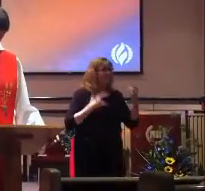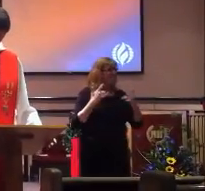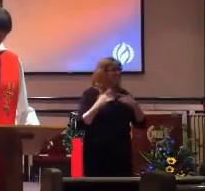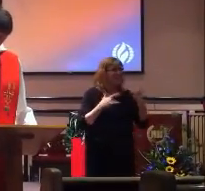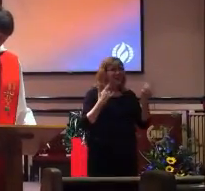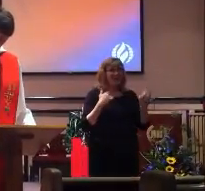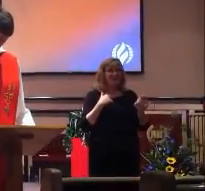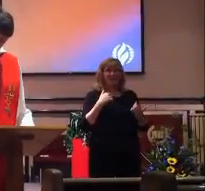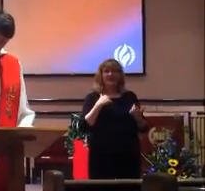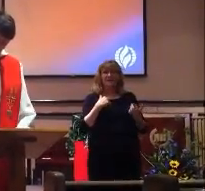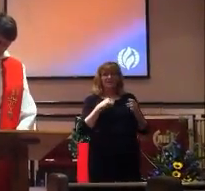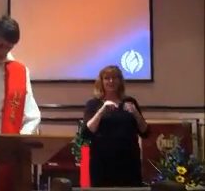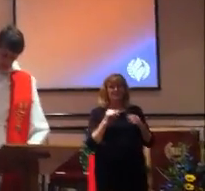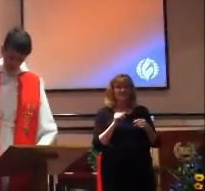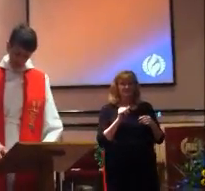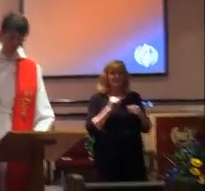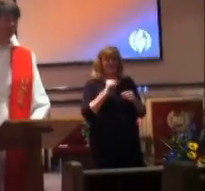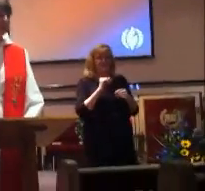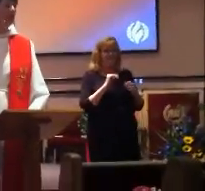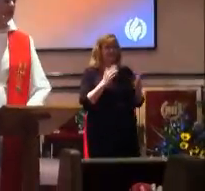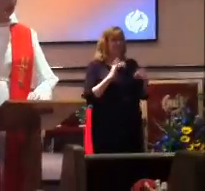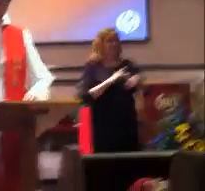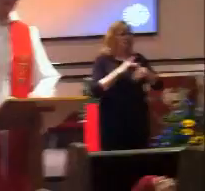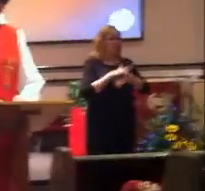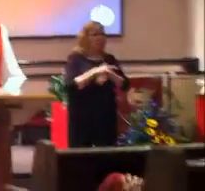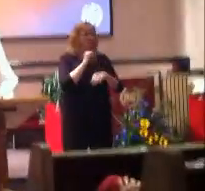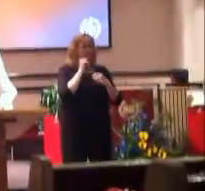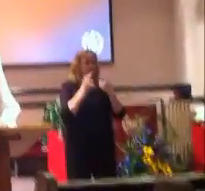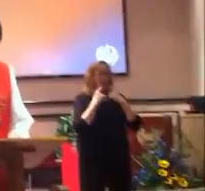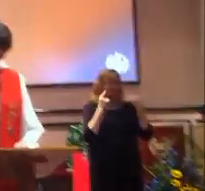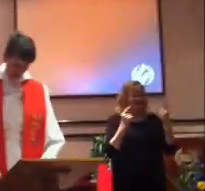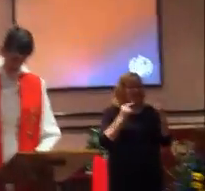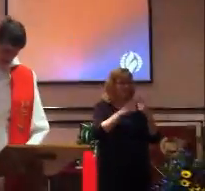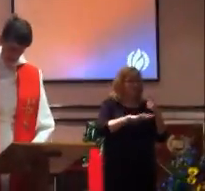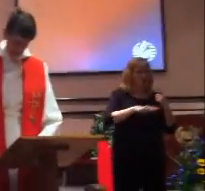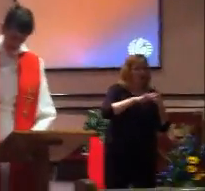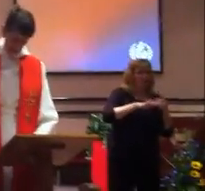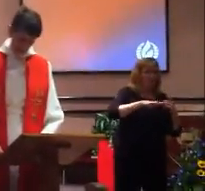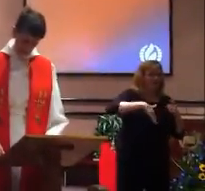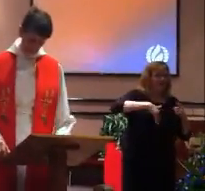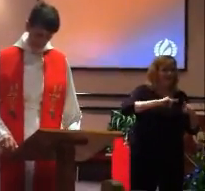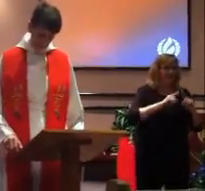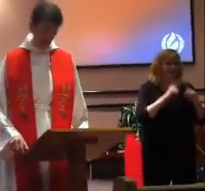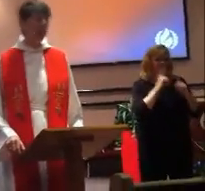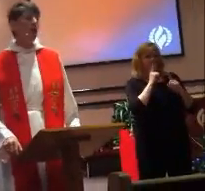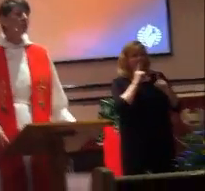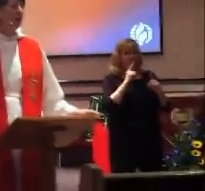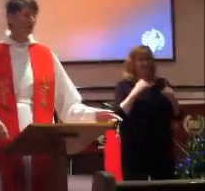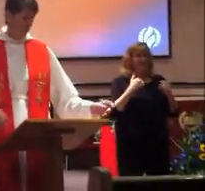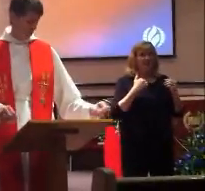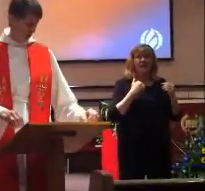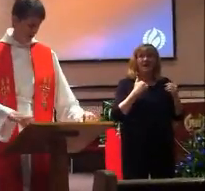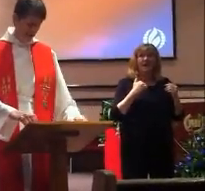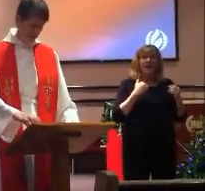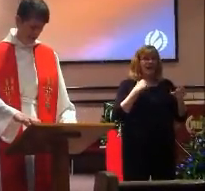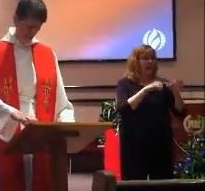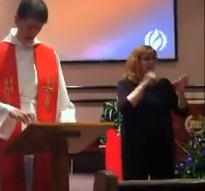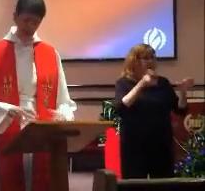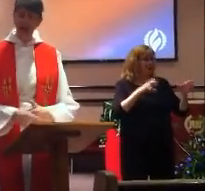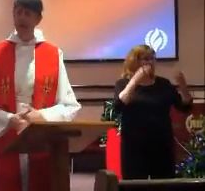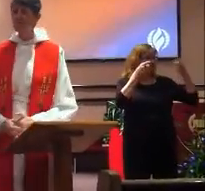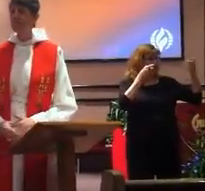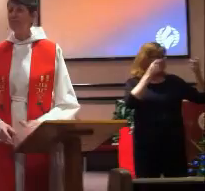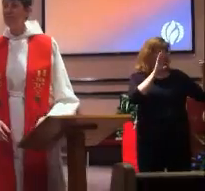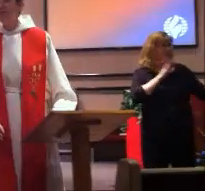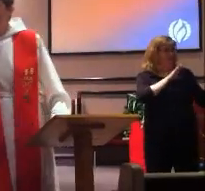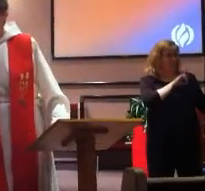I'm going to jump the gun a little bit on this probably because it's not been announced all over the place, but I've got off the governing board. I think that's been